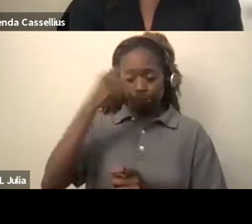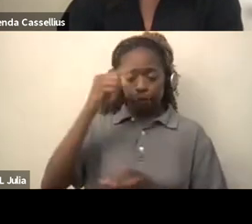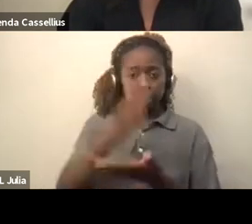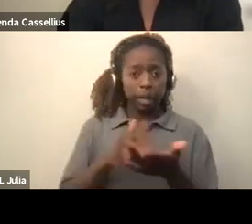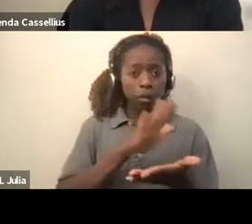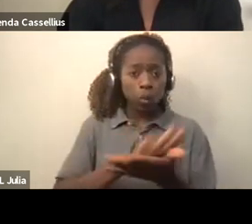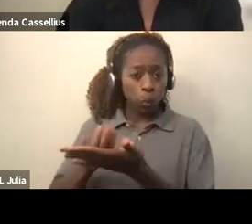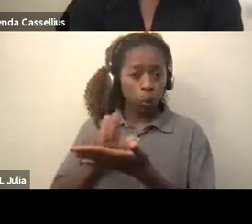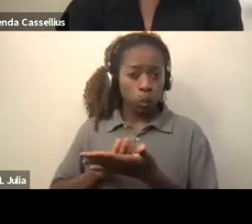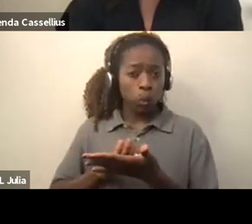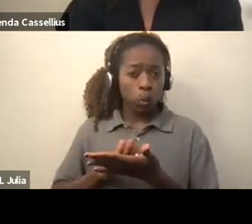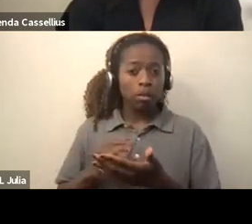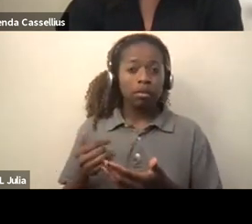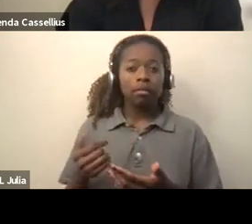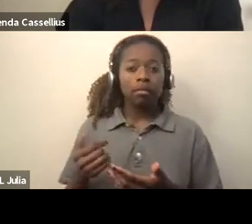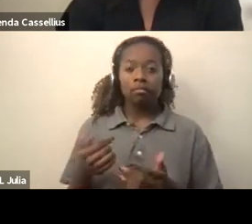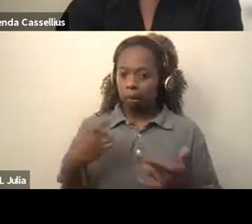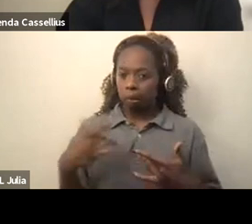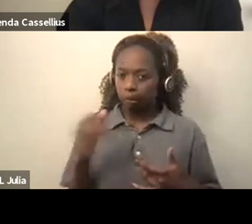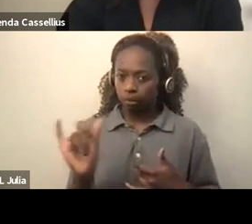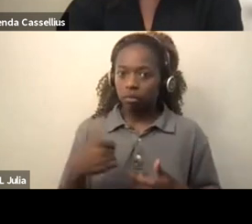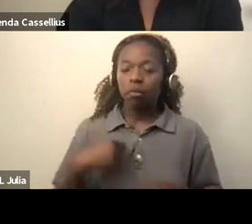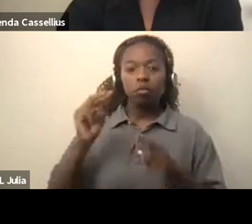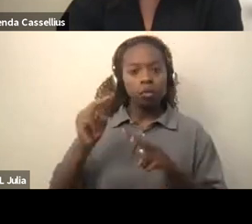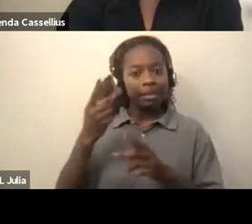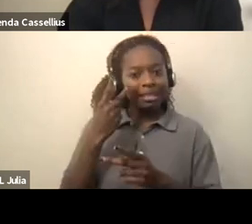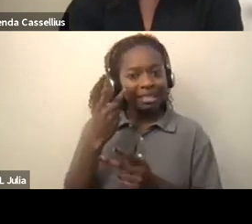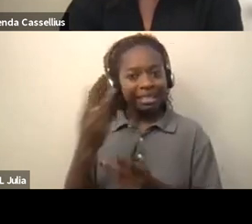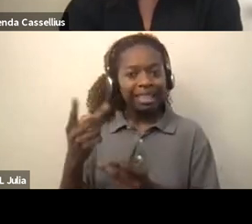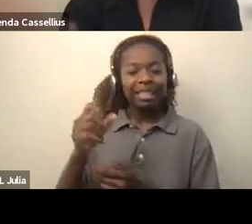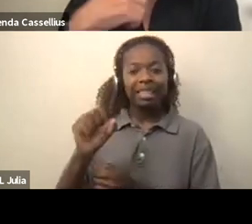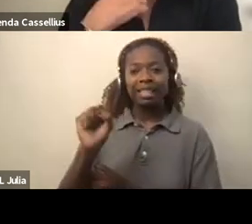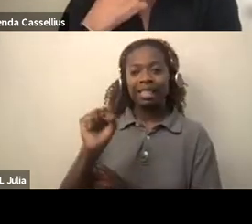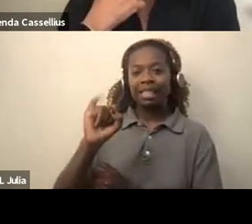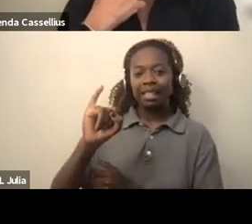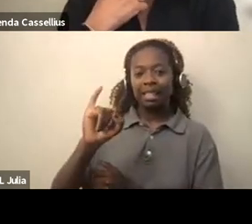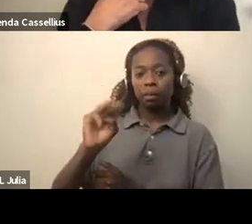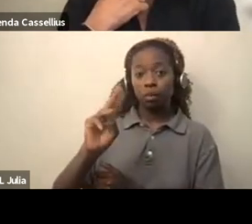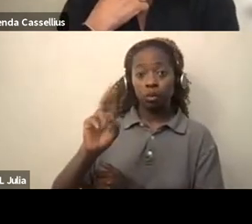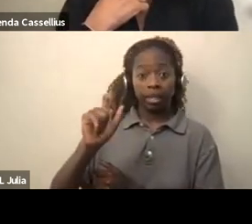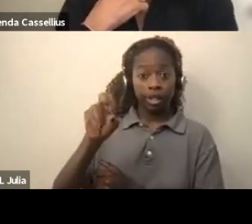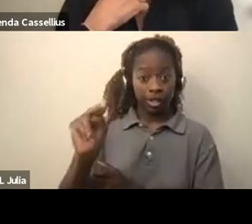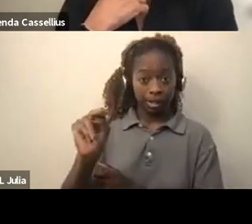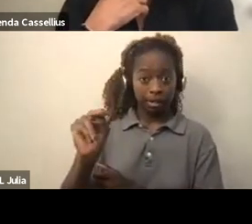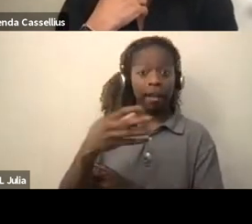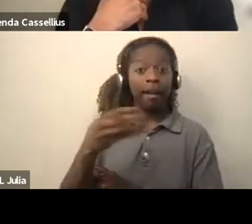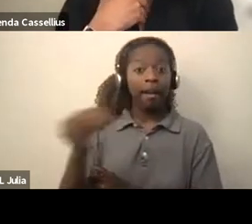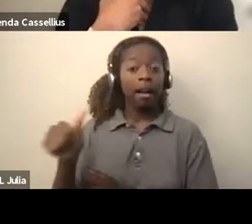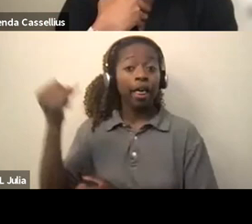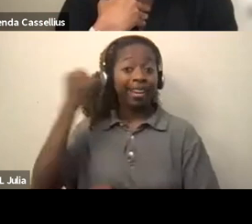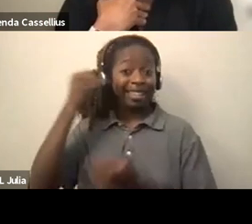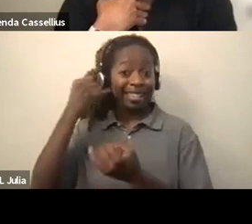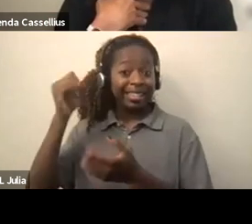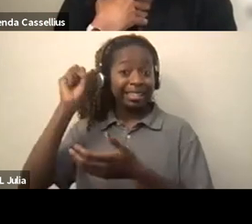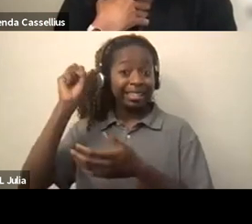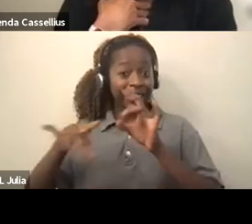forward to seeing the simulation around that as well as the simulation around some of the other potential ideas that we floated that evening